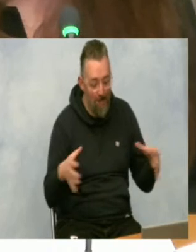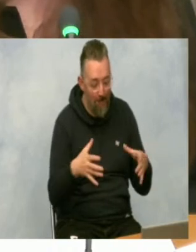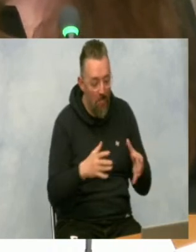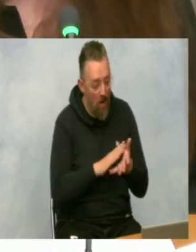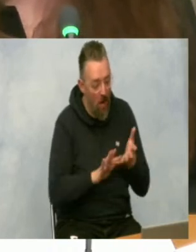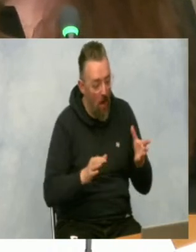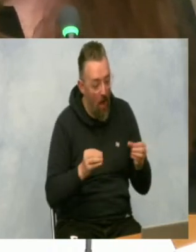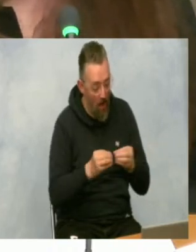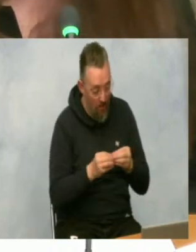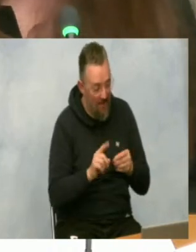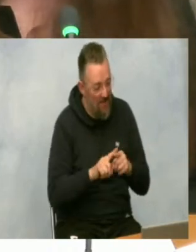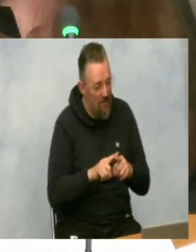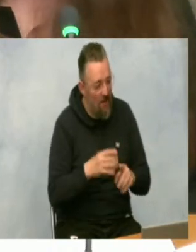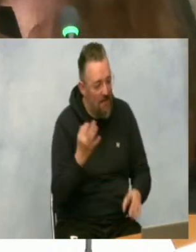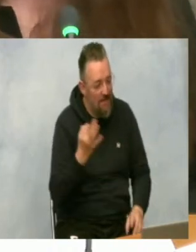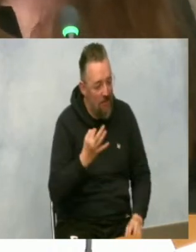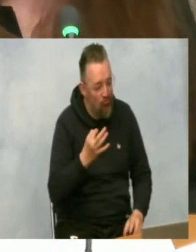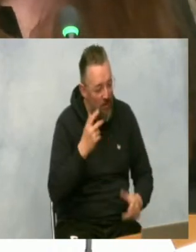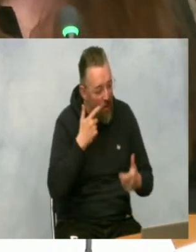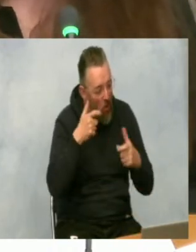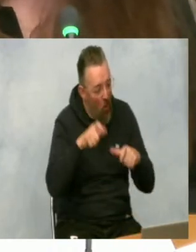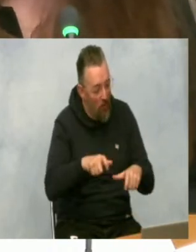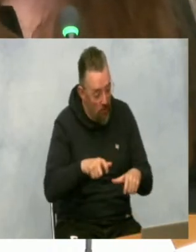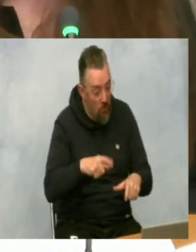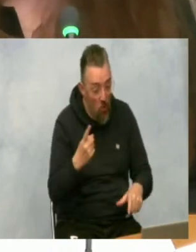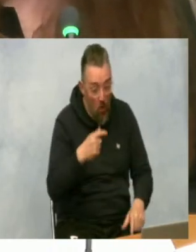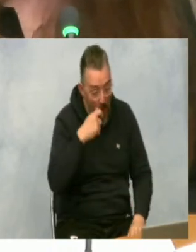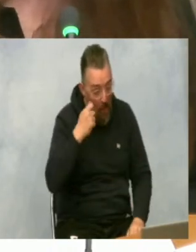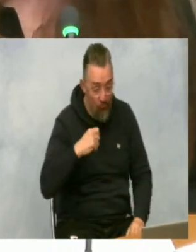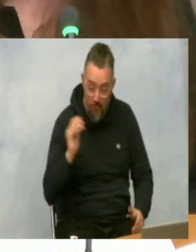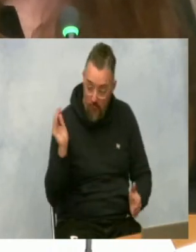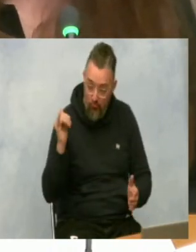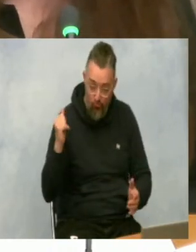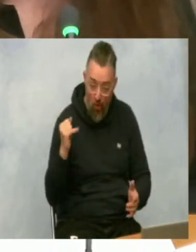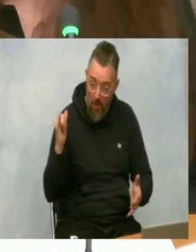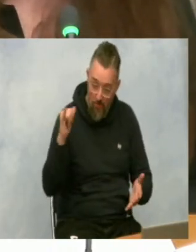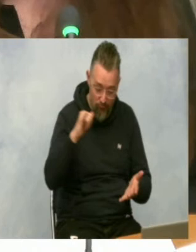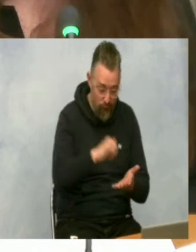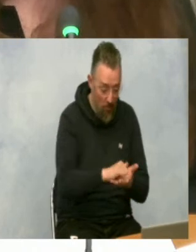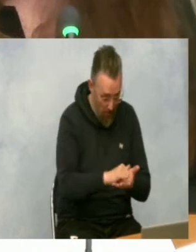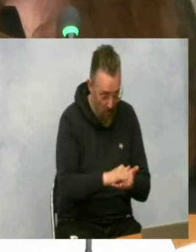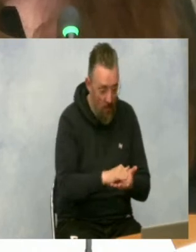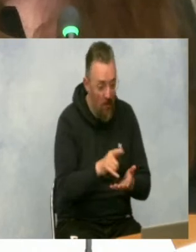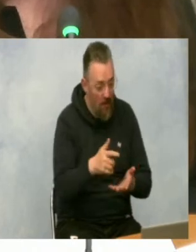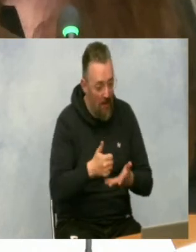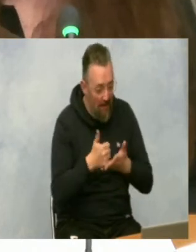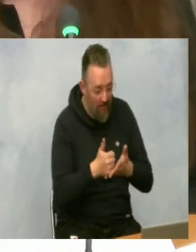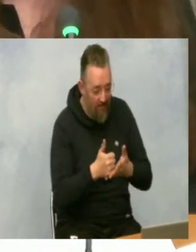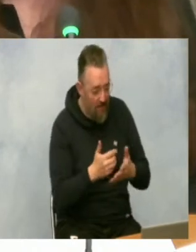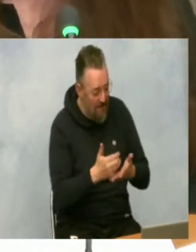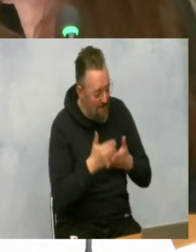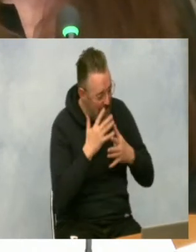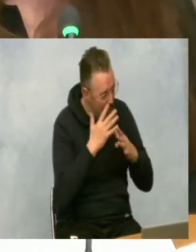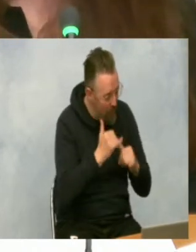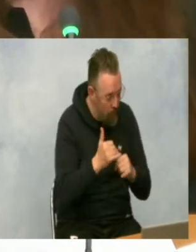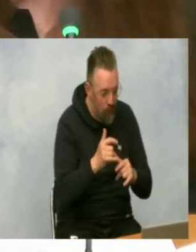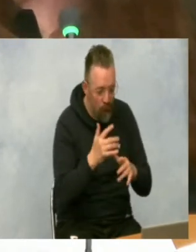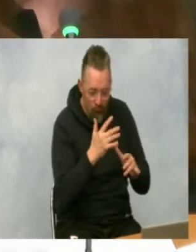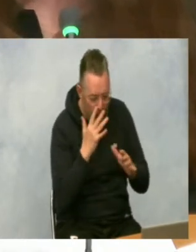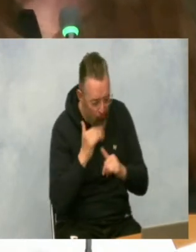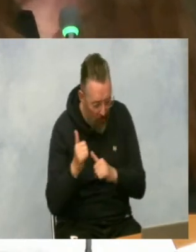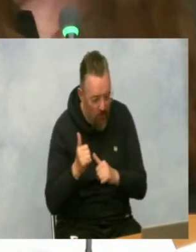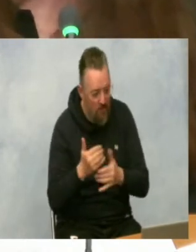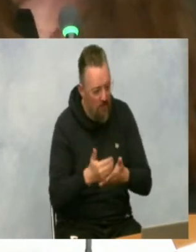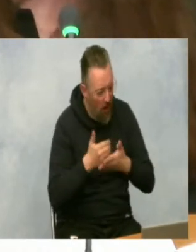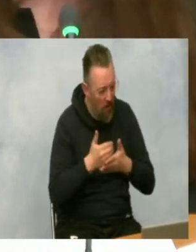temporary accommodation and supporting Ukrainians who have arrived in Scotland, and carry out safeguarding checks and assist with the matching of